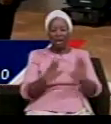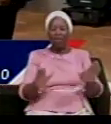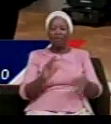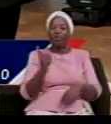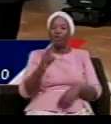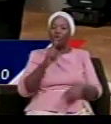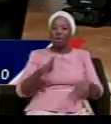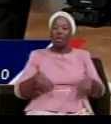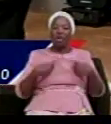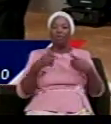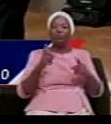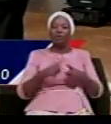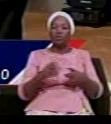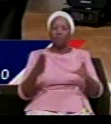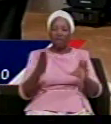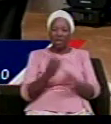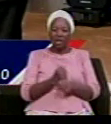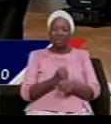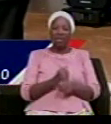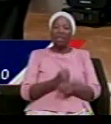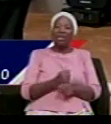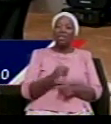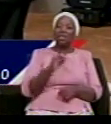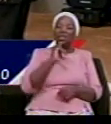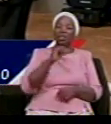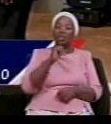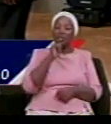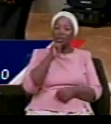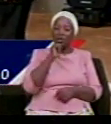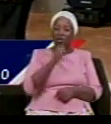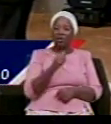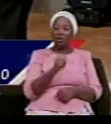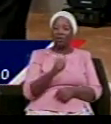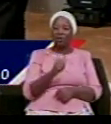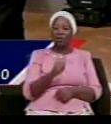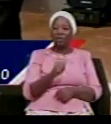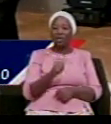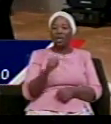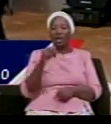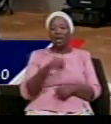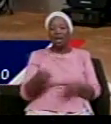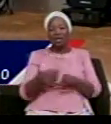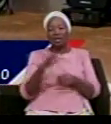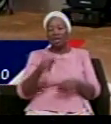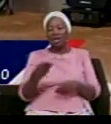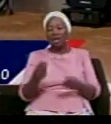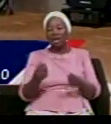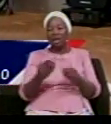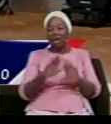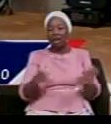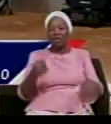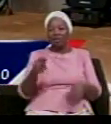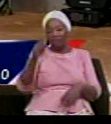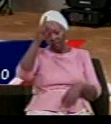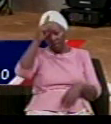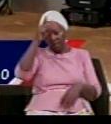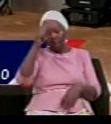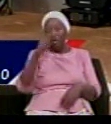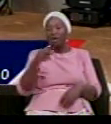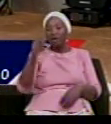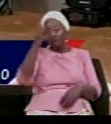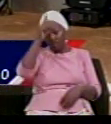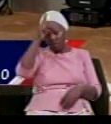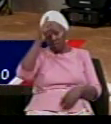to possess it is not as the land of Egypt, for from whence ye